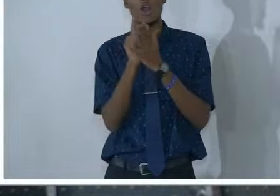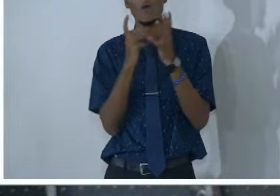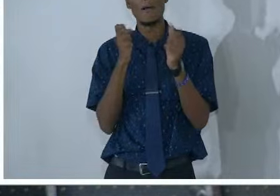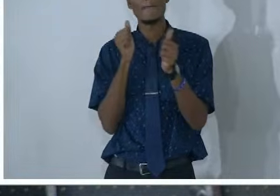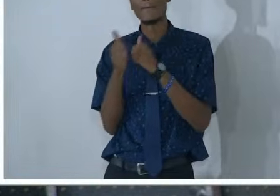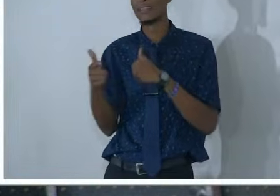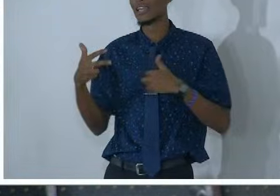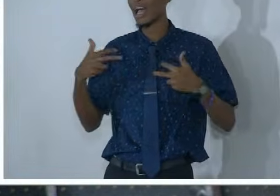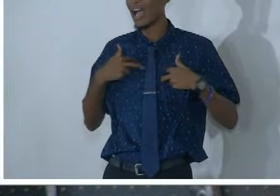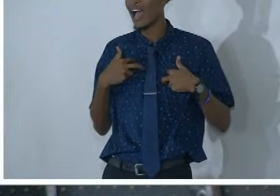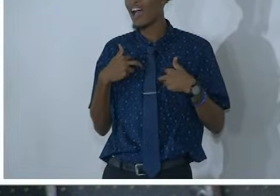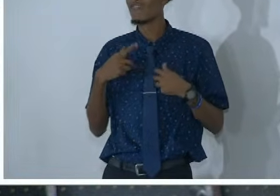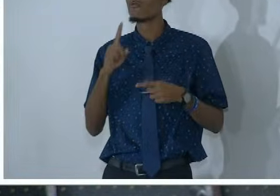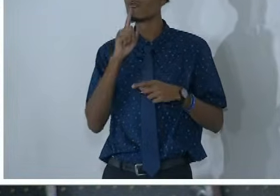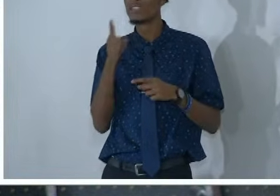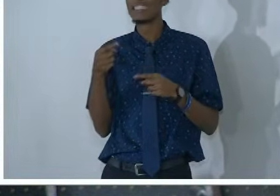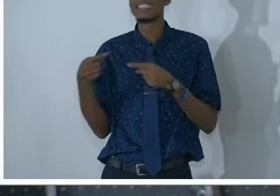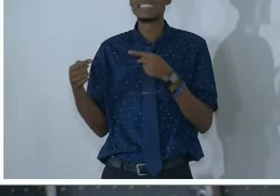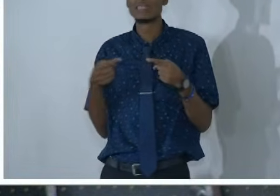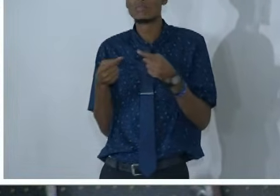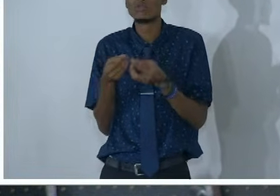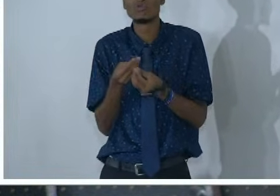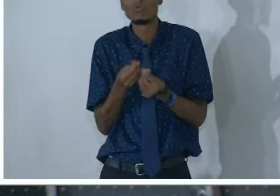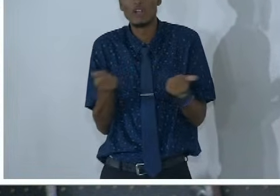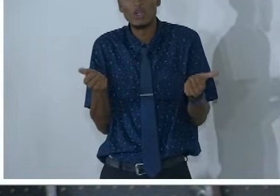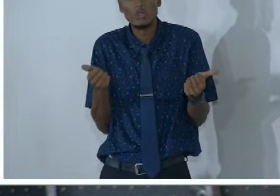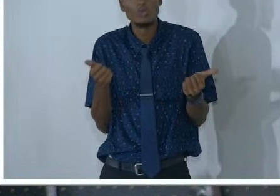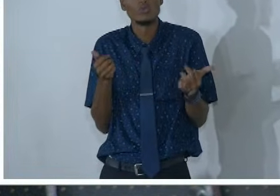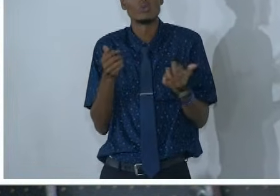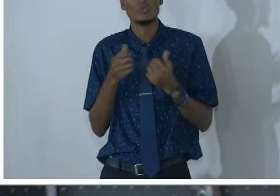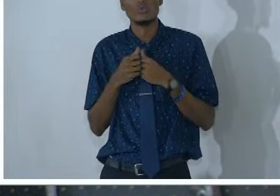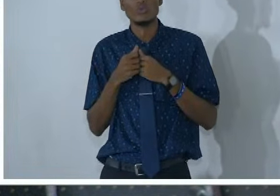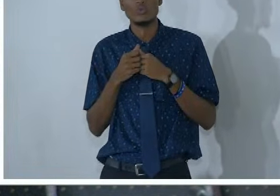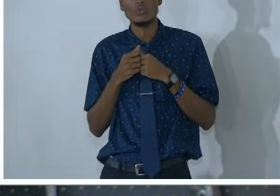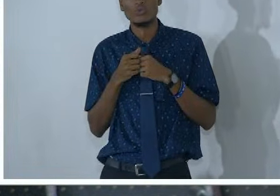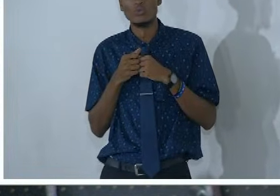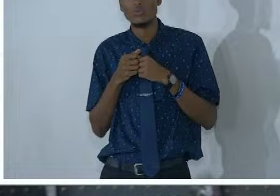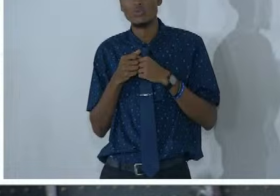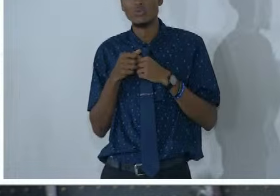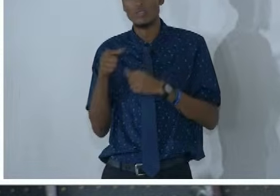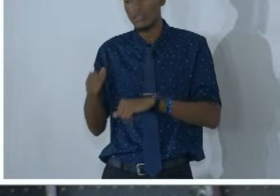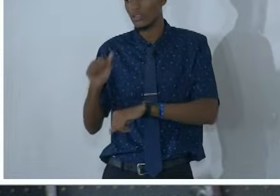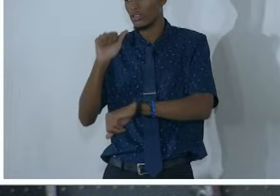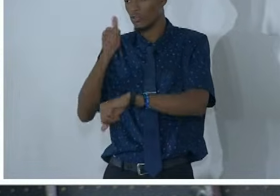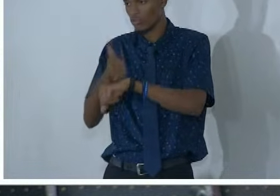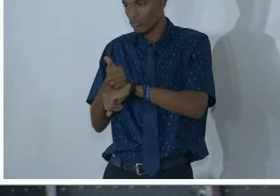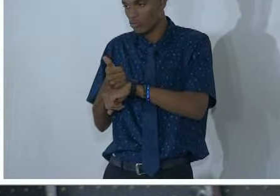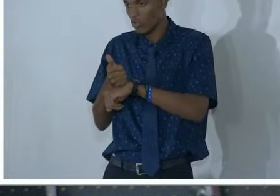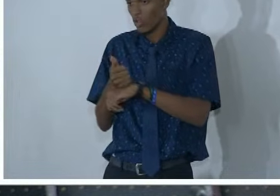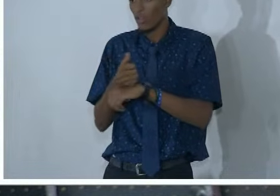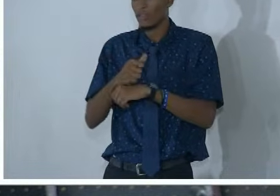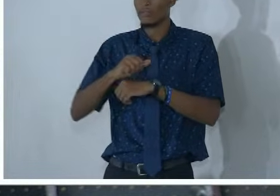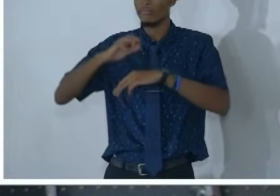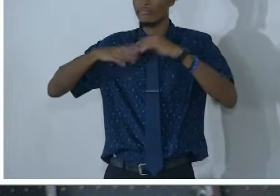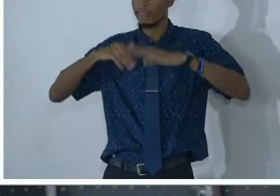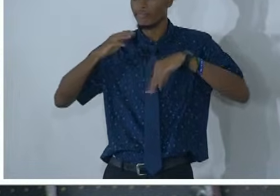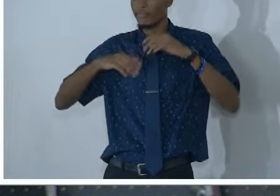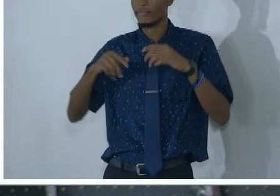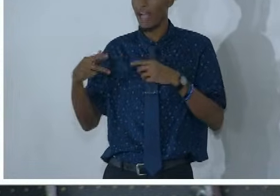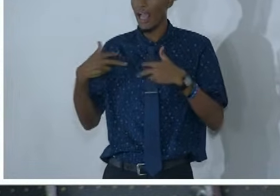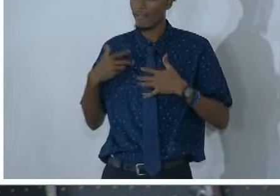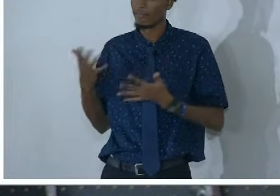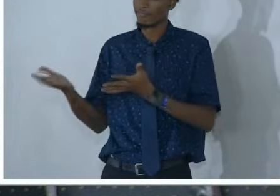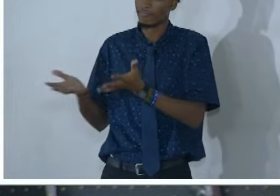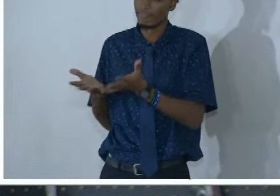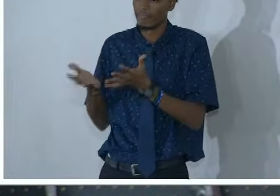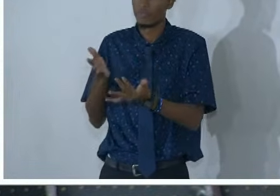consensual dispute resolution by allowing parties to engage in constructive dialogue and work collaboratively towards